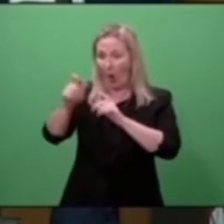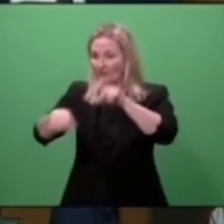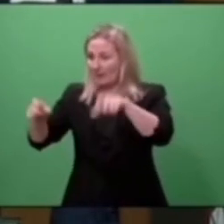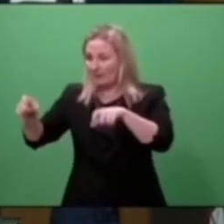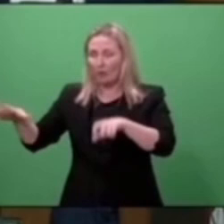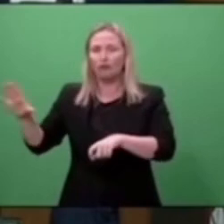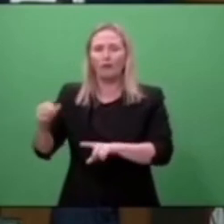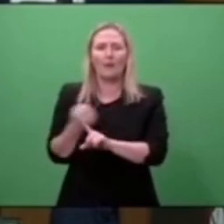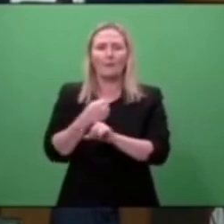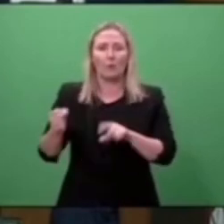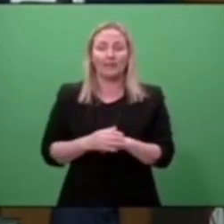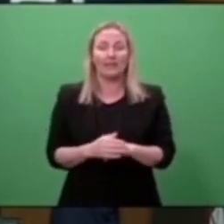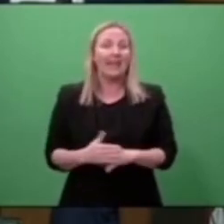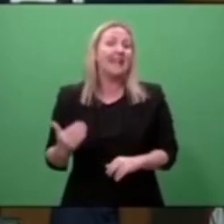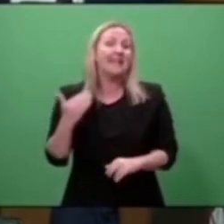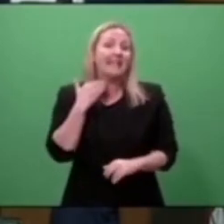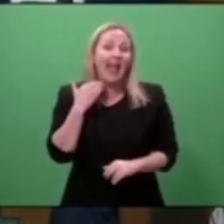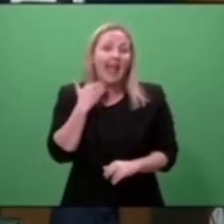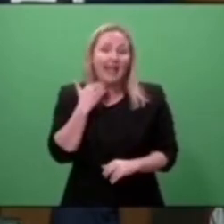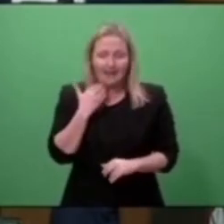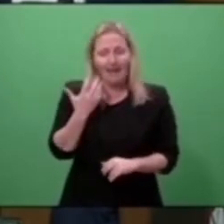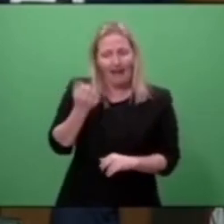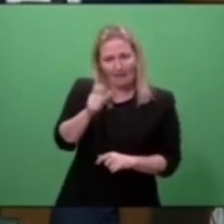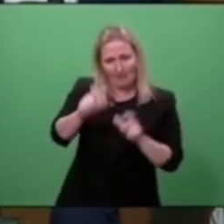contain survivors of that abuse.